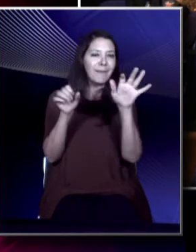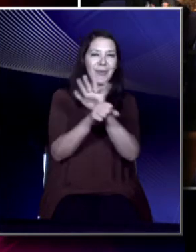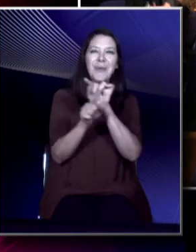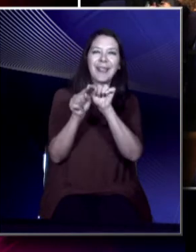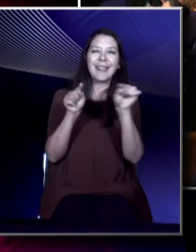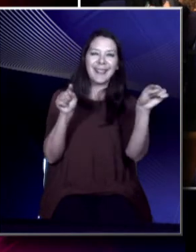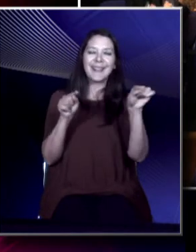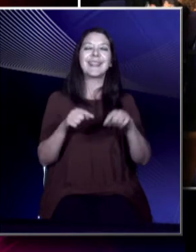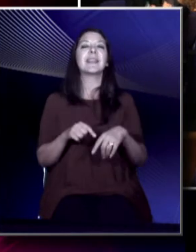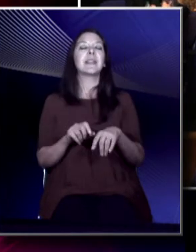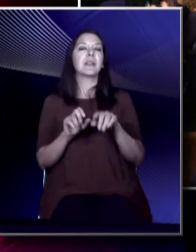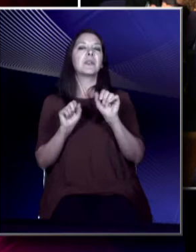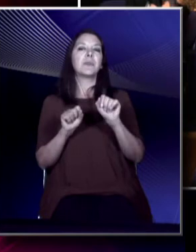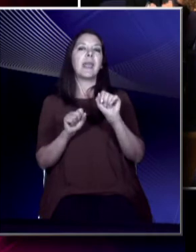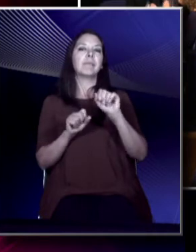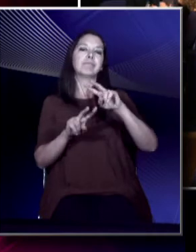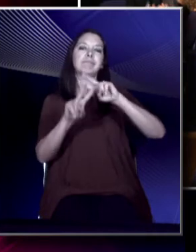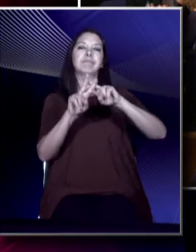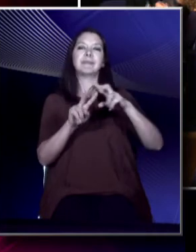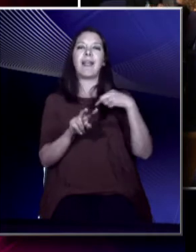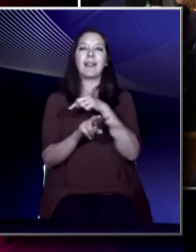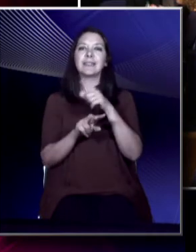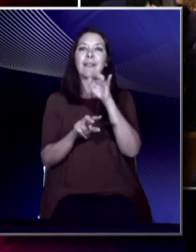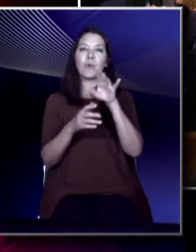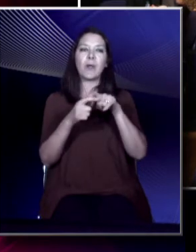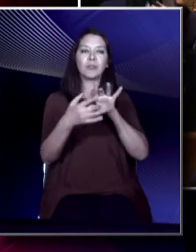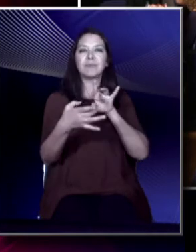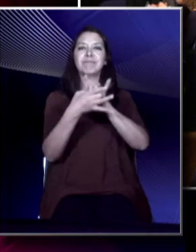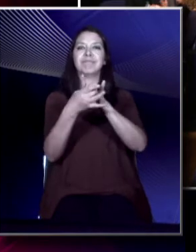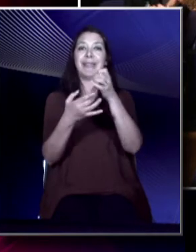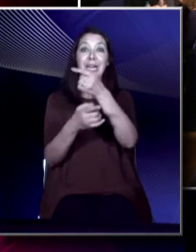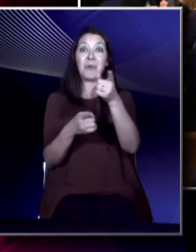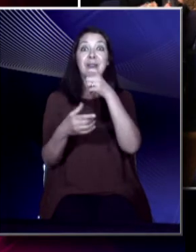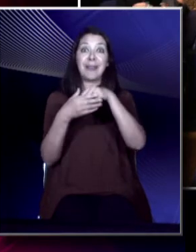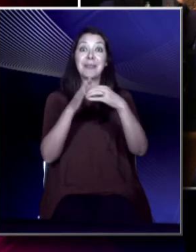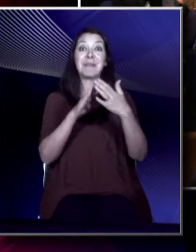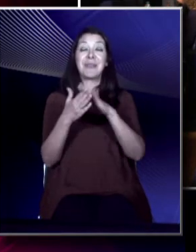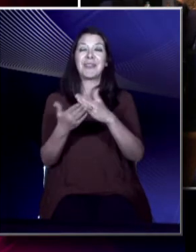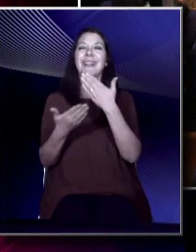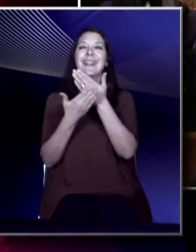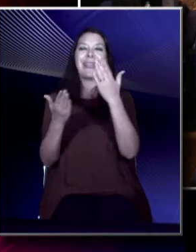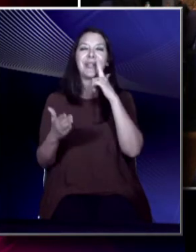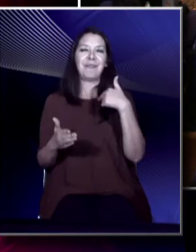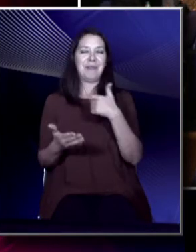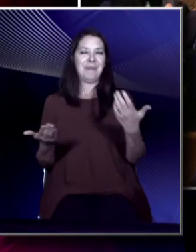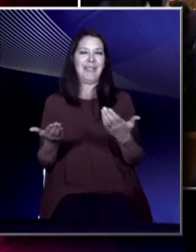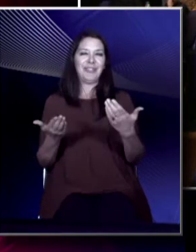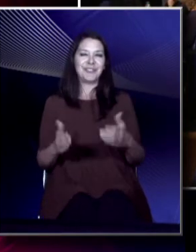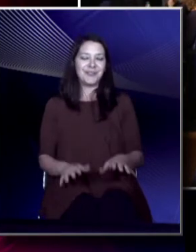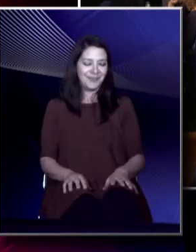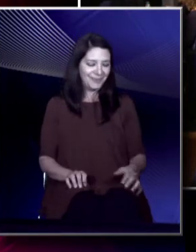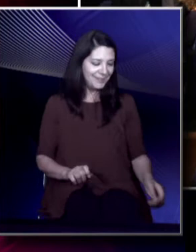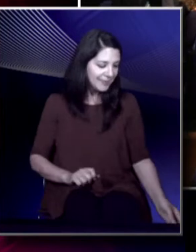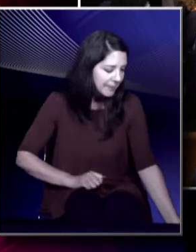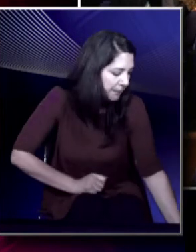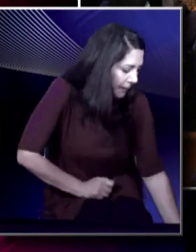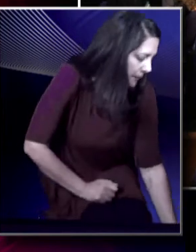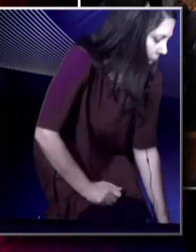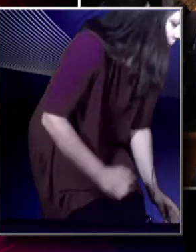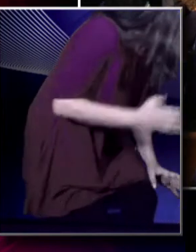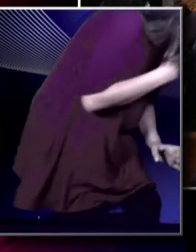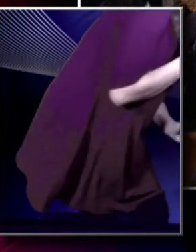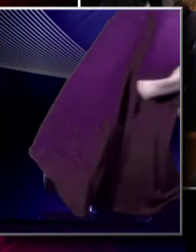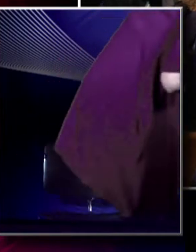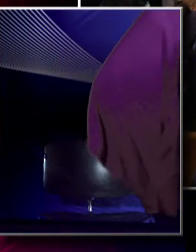us to highlight something great that's happening in your community. And thank you so much again for having me here. Thank you, Superintendent.